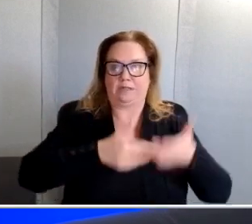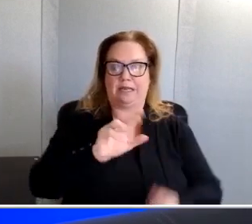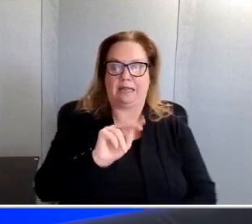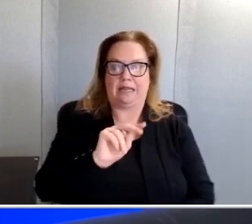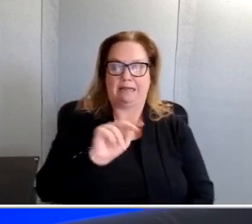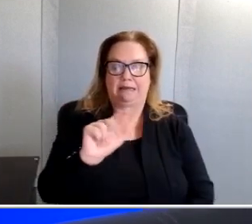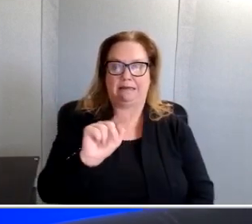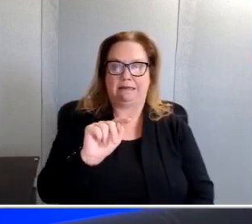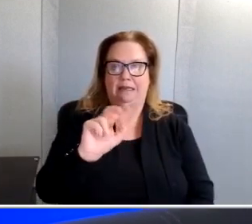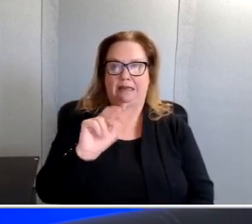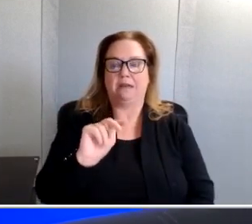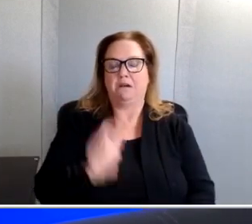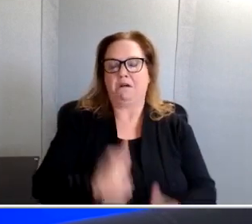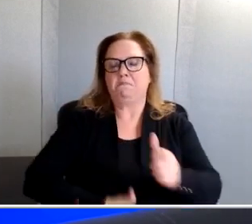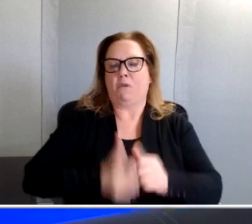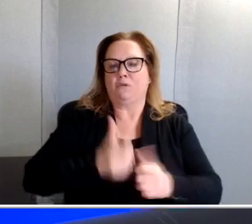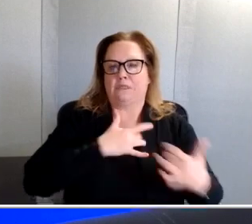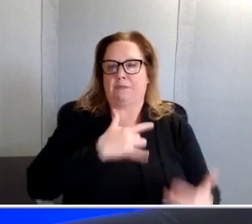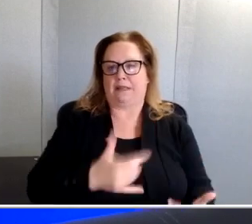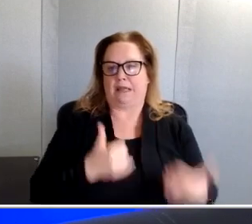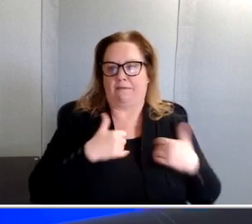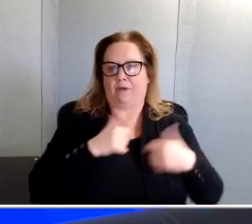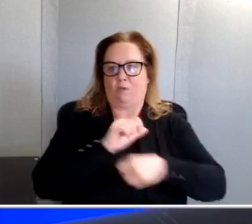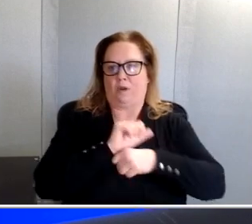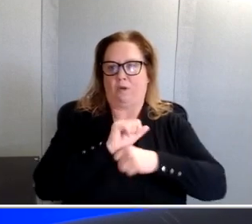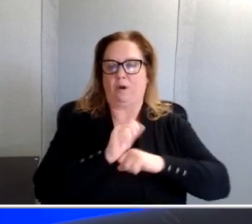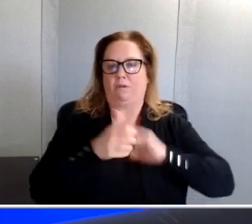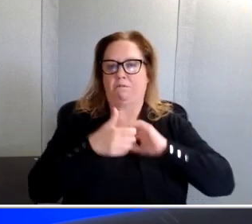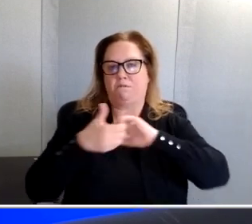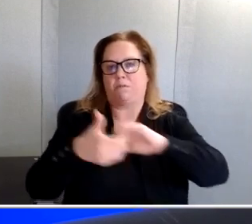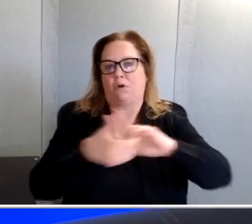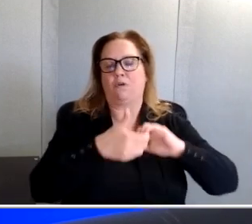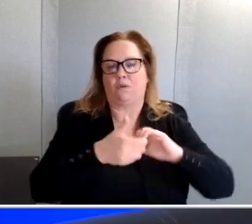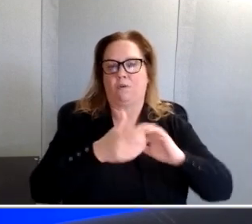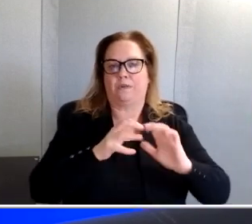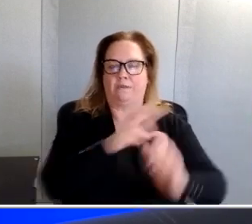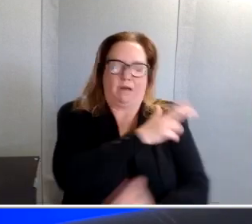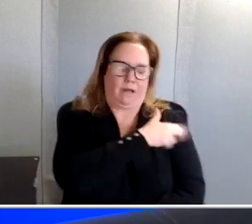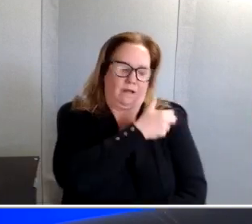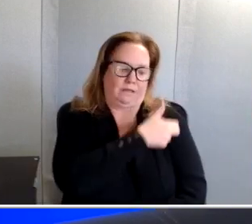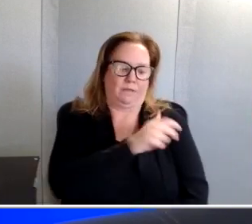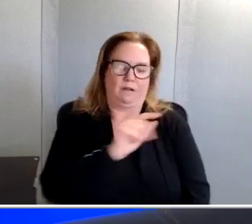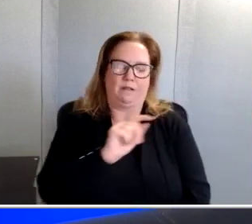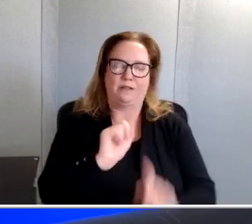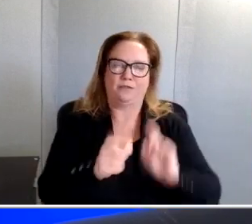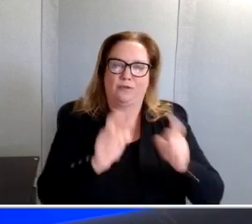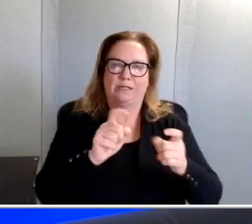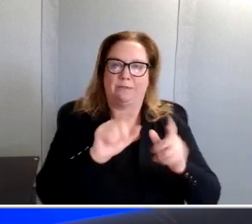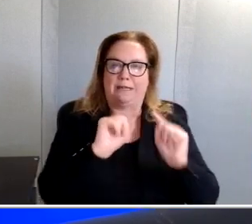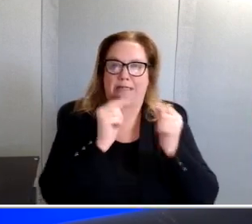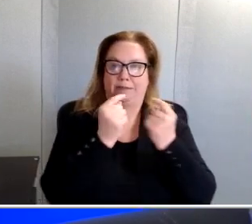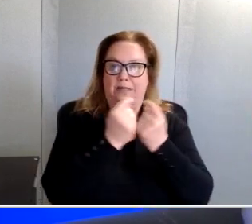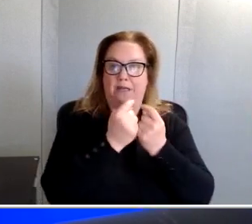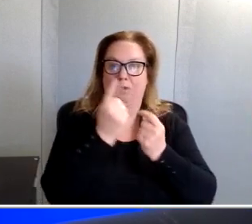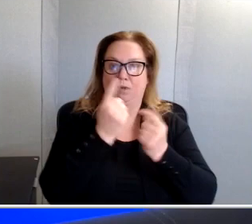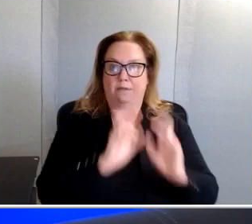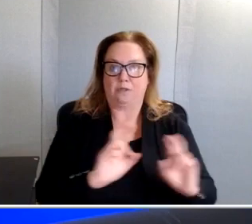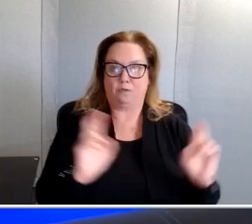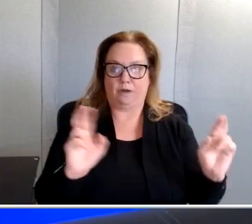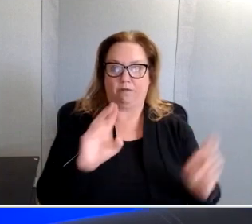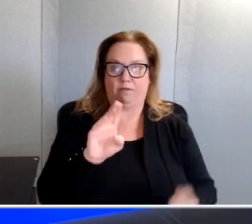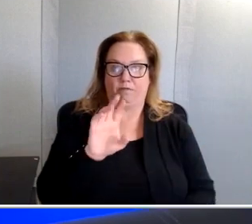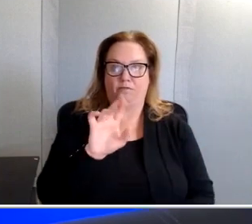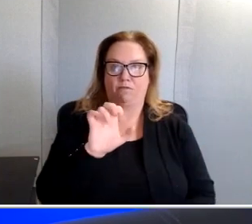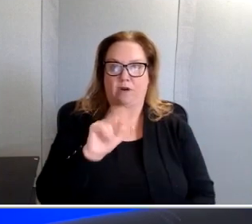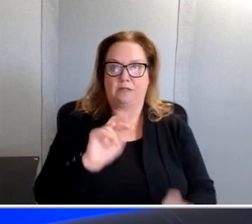most OPOs have that process, and we work very closely with the hospitals and the transplant teams, where once somebody is ready, so once Brian is